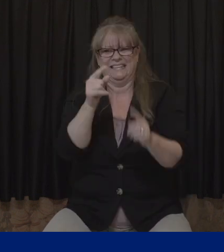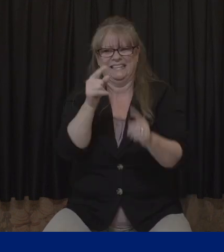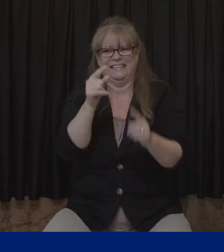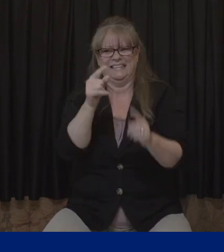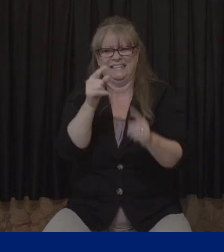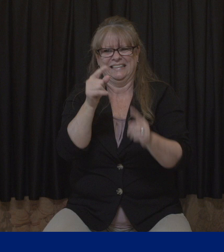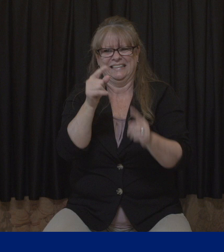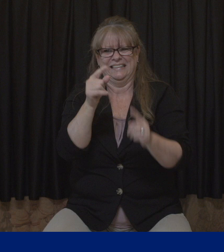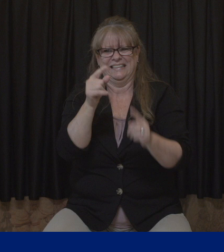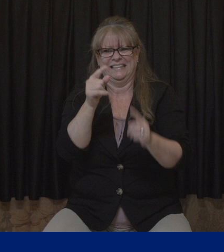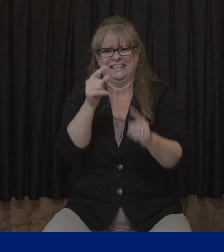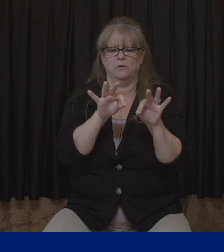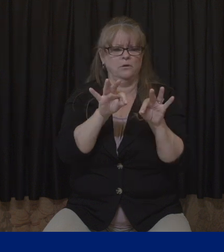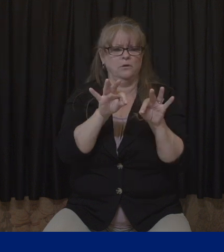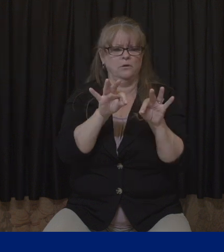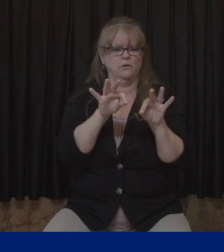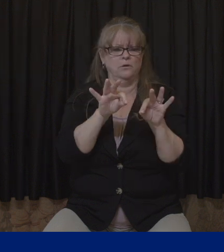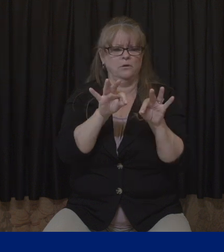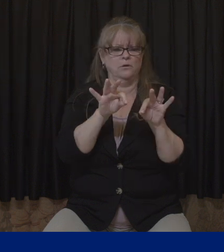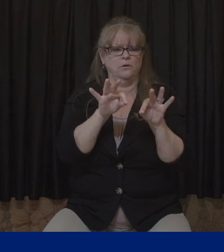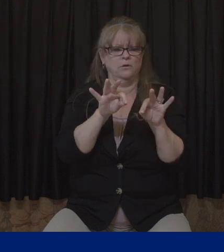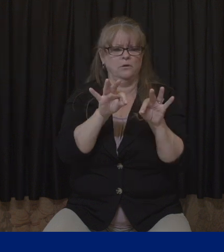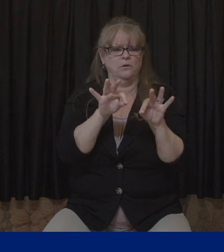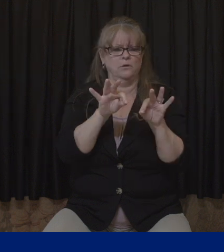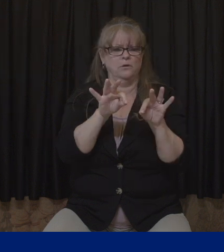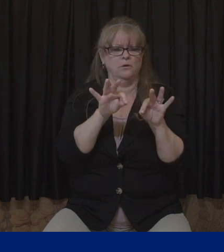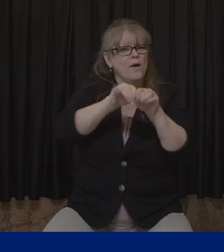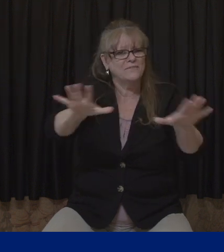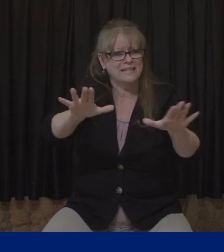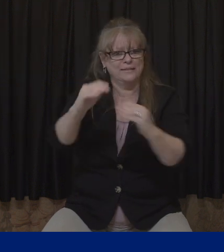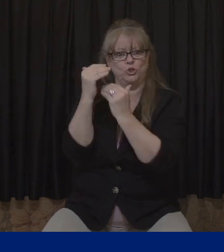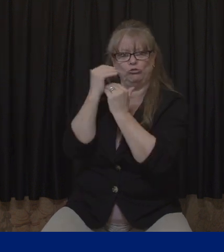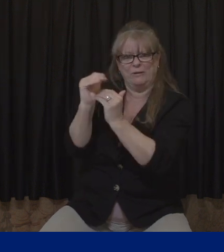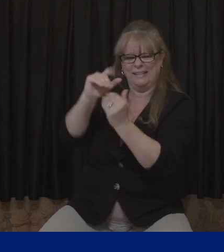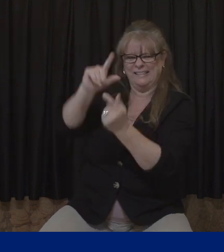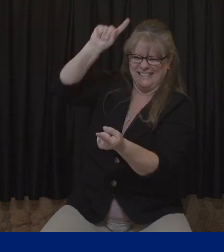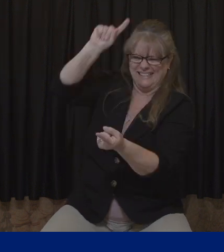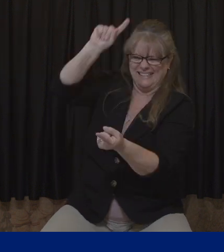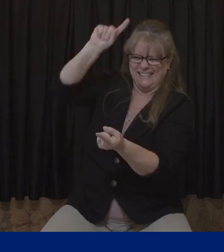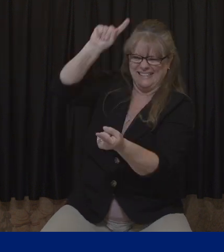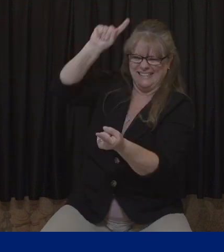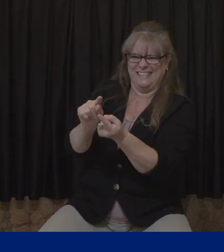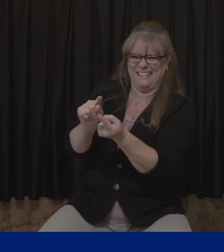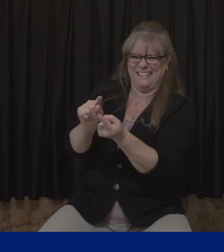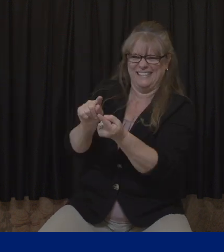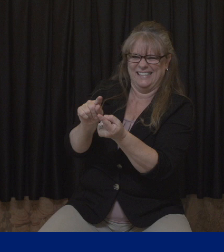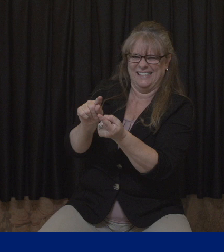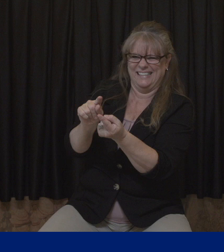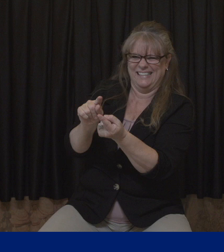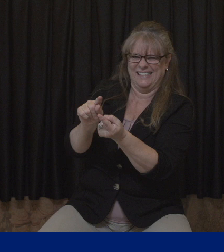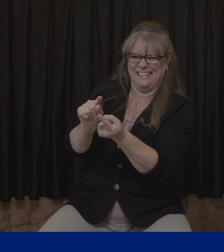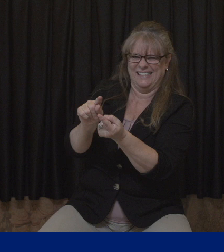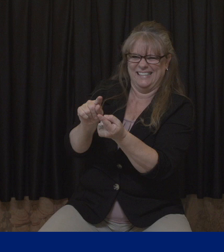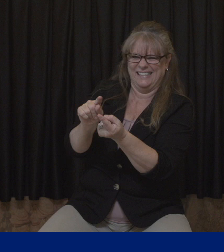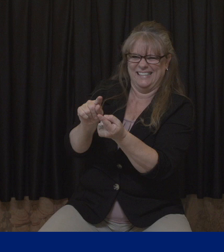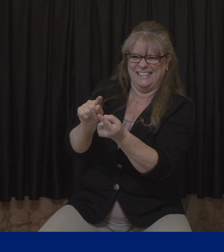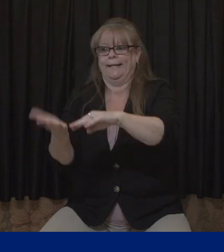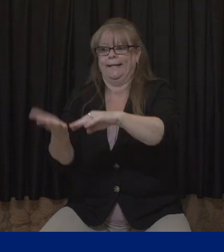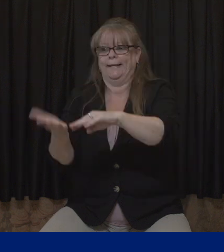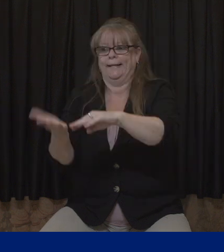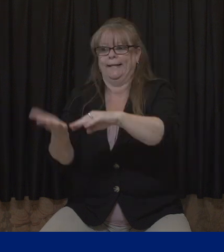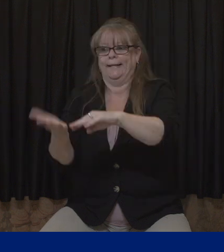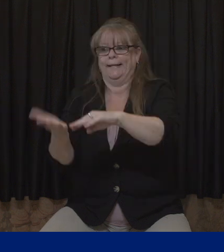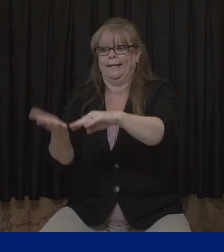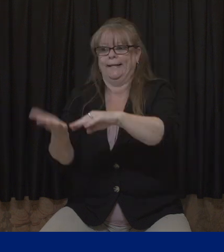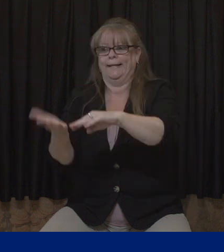months, protecting our most vulnerable, continue to expand testing and tracing, wearing masks, so important. That's the piece